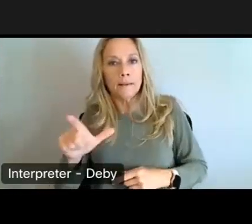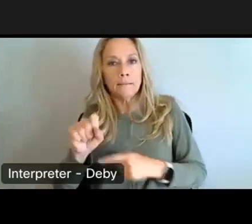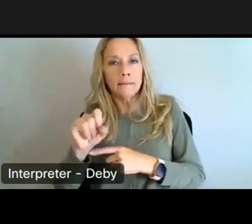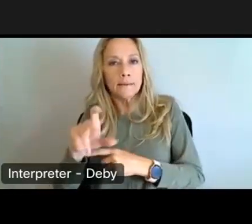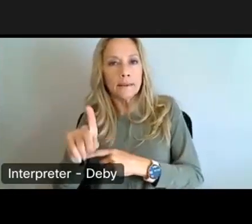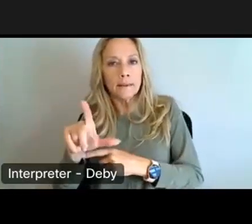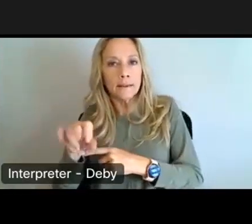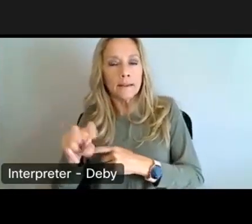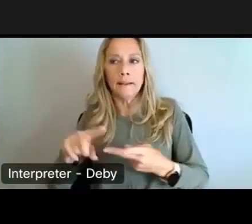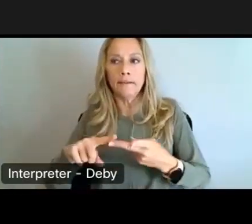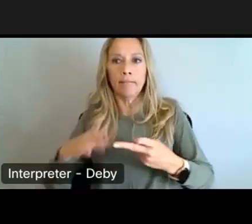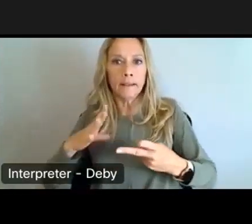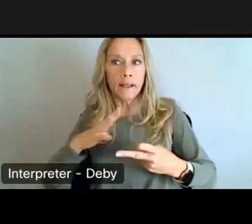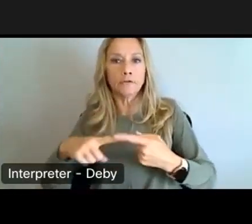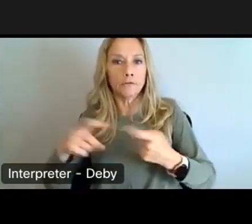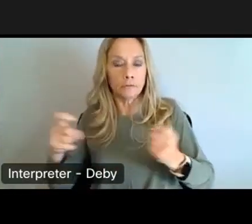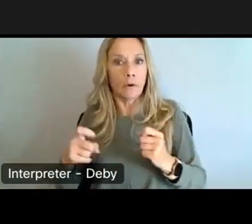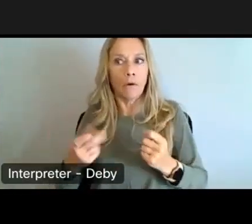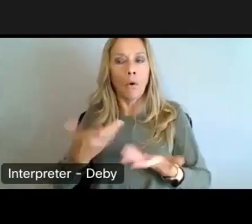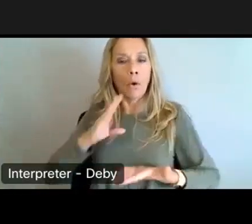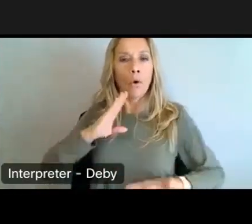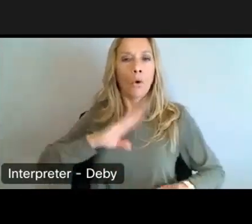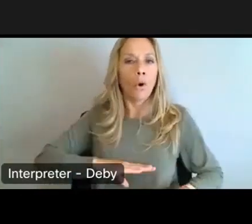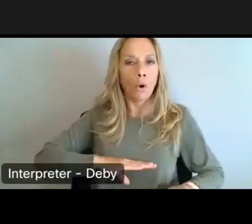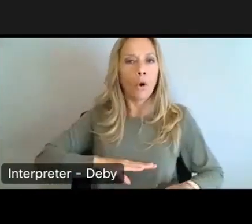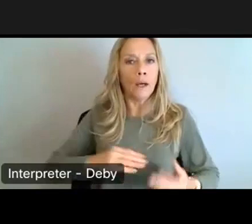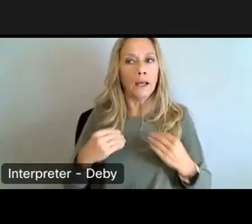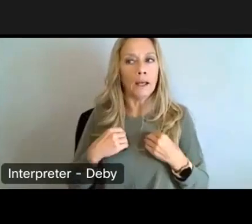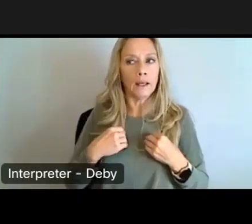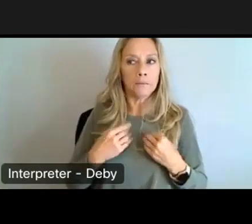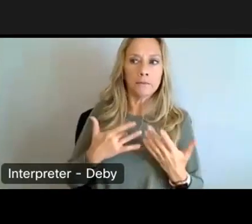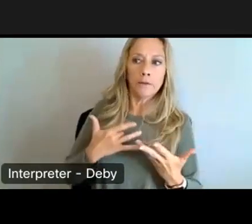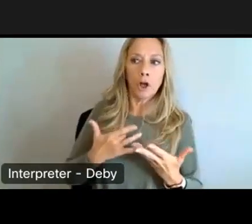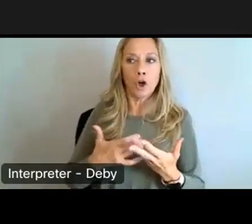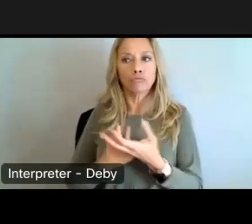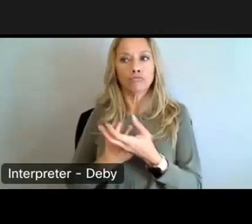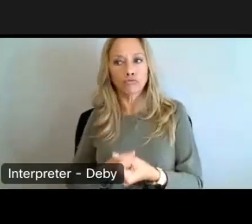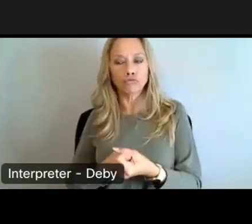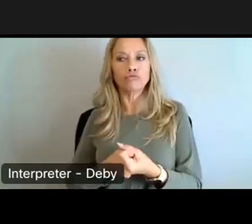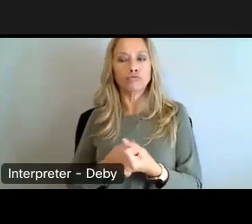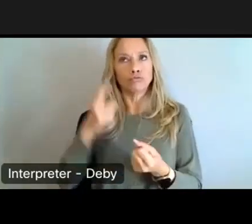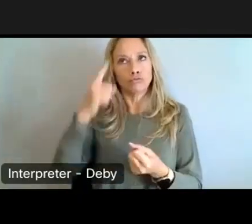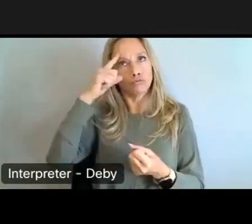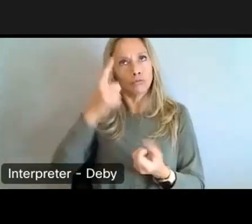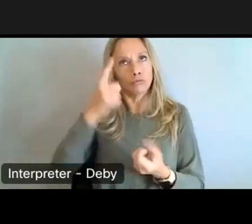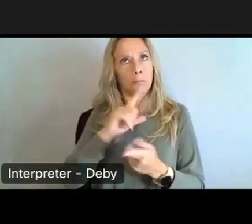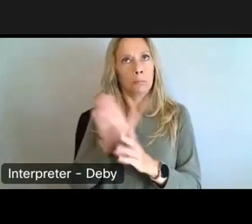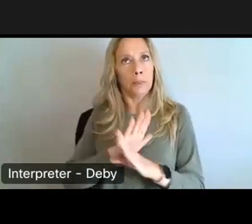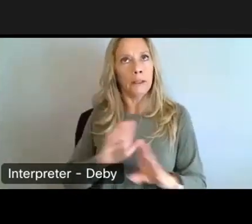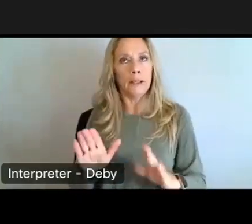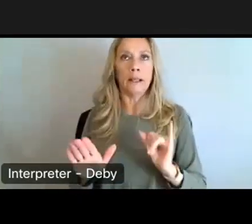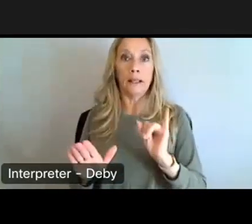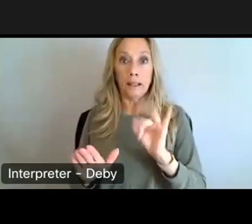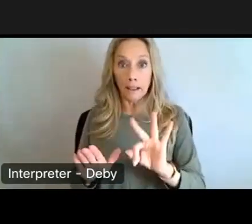that for me was a huge relief. It gave me that security or that peace of mind, saying, okay, if I have to go do